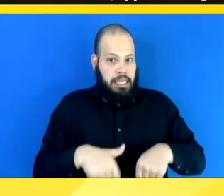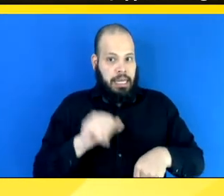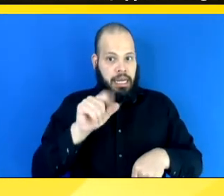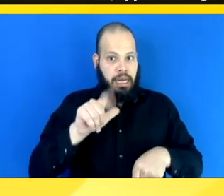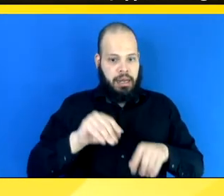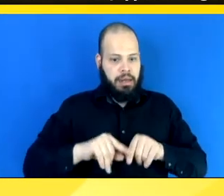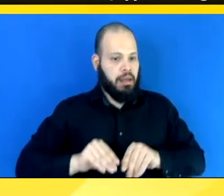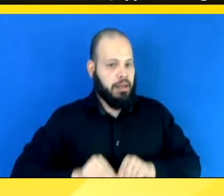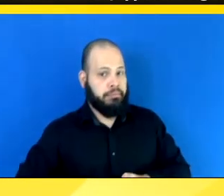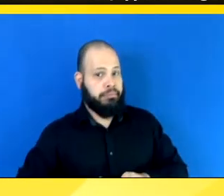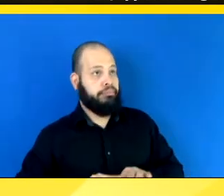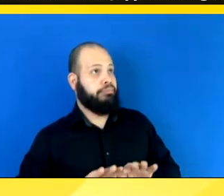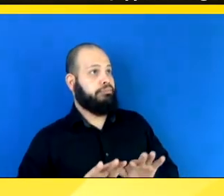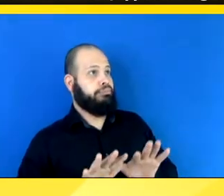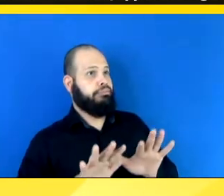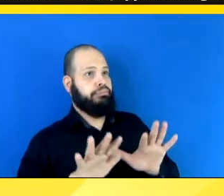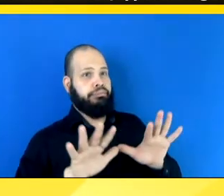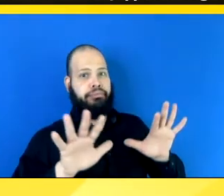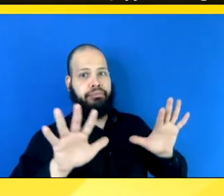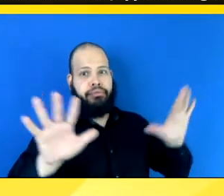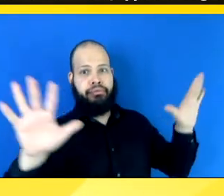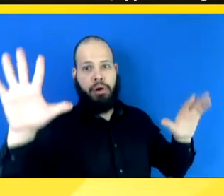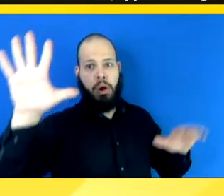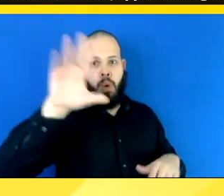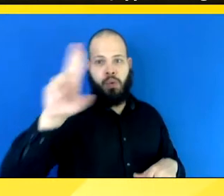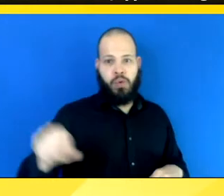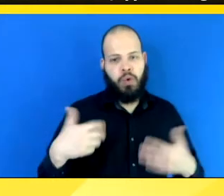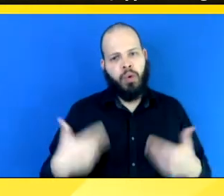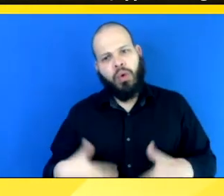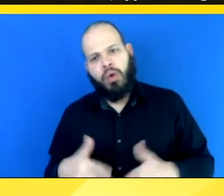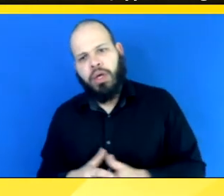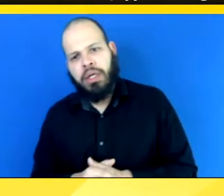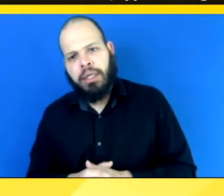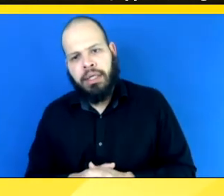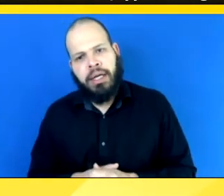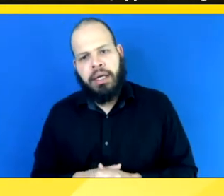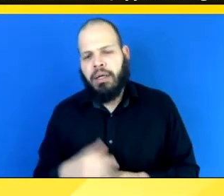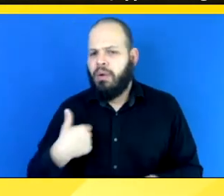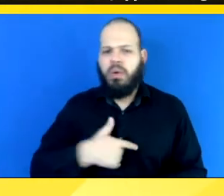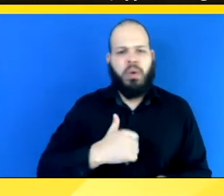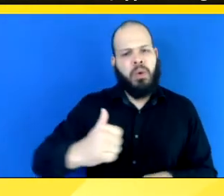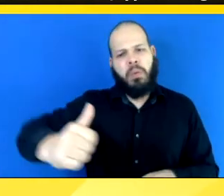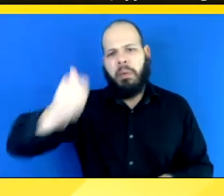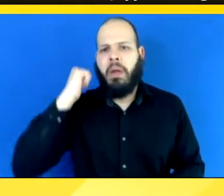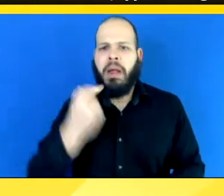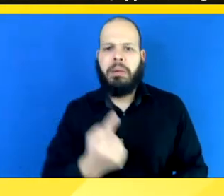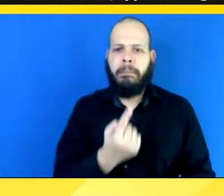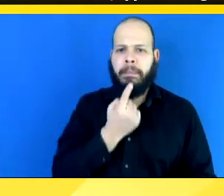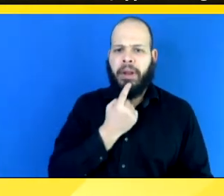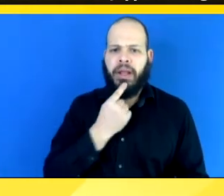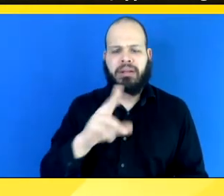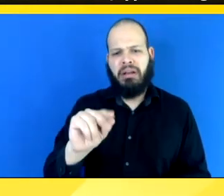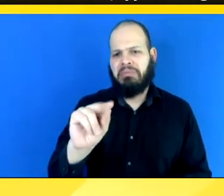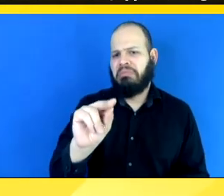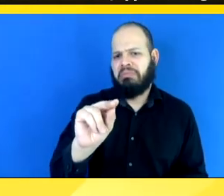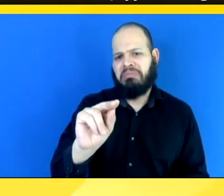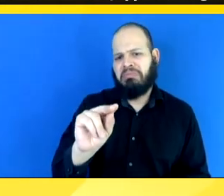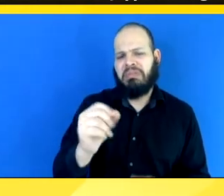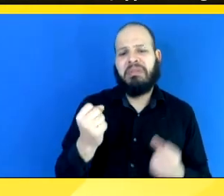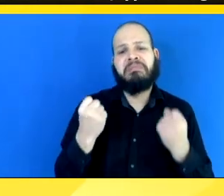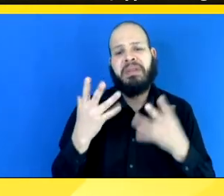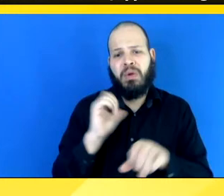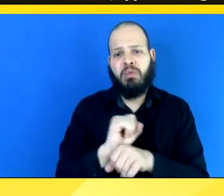We will not be let down. No, we won't. There's a lot more of us than they expect, and we will not be silent